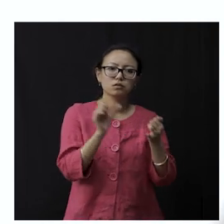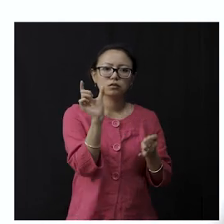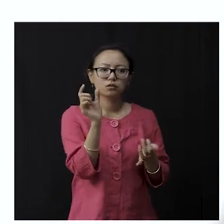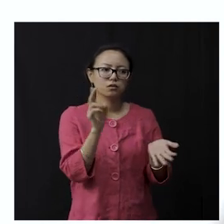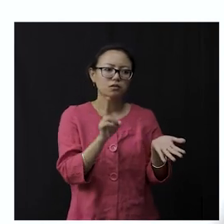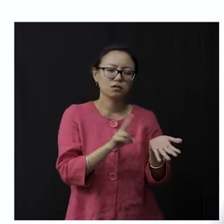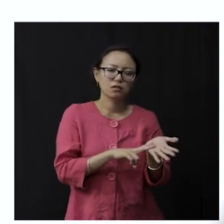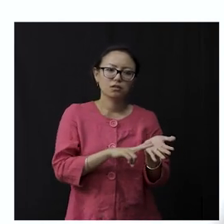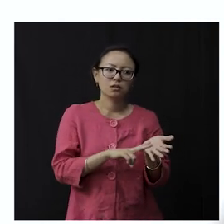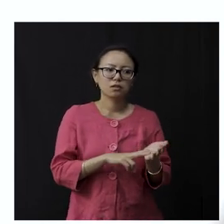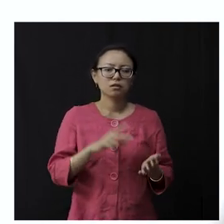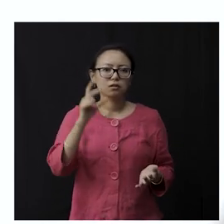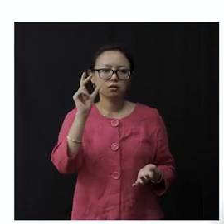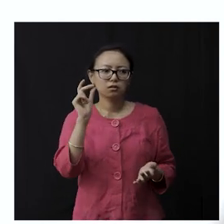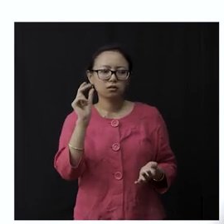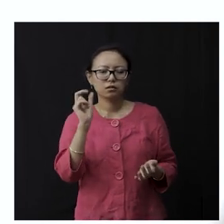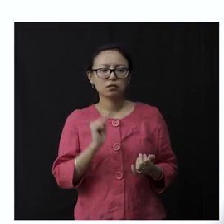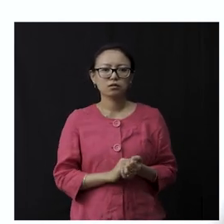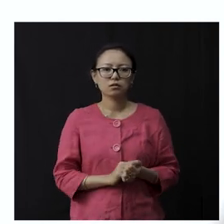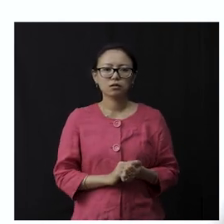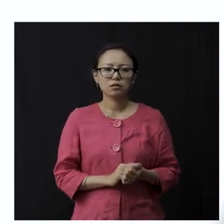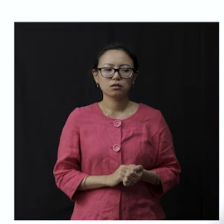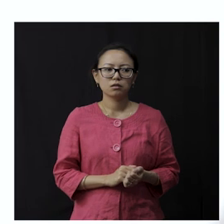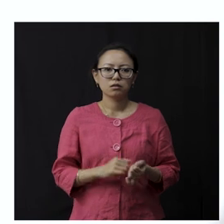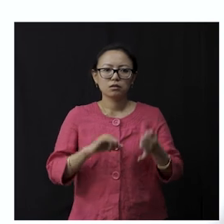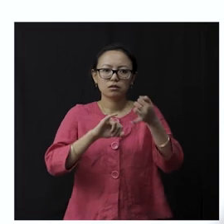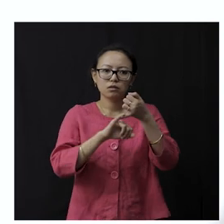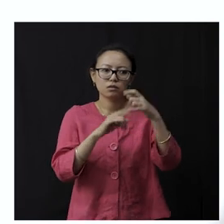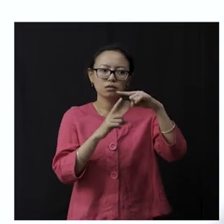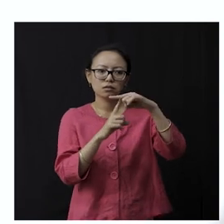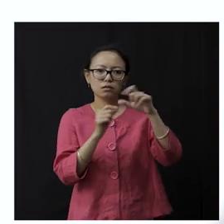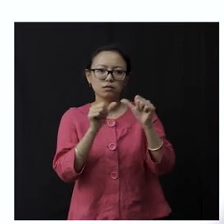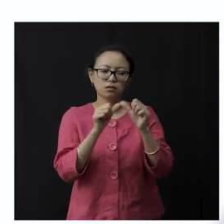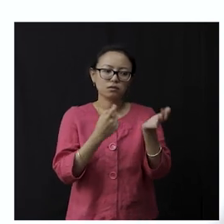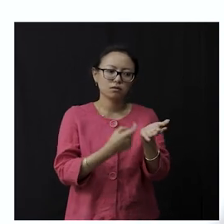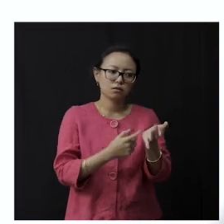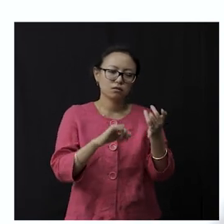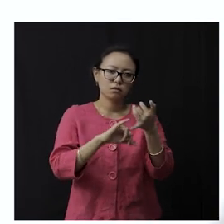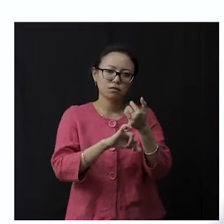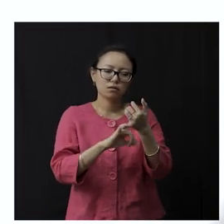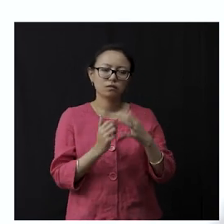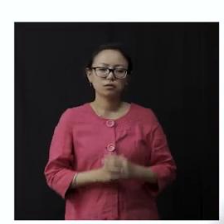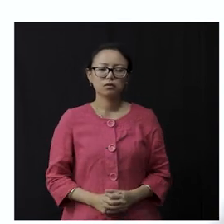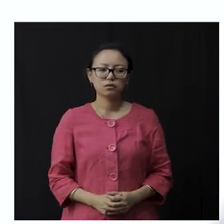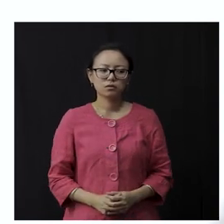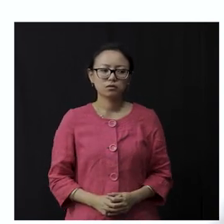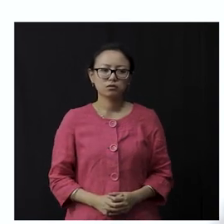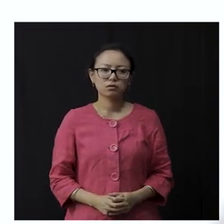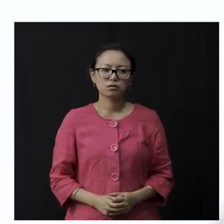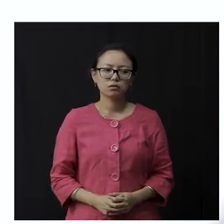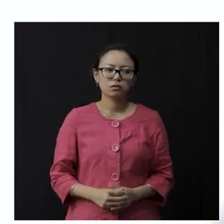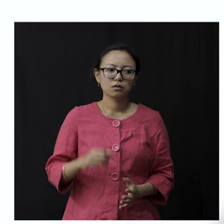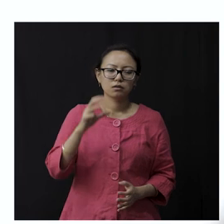the sun. Then we have, the stars. Okay, what is